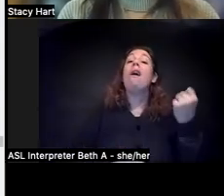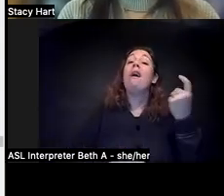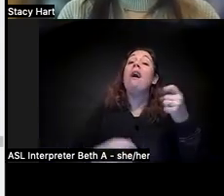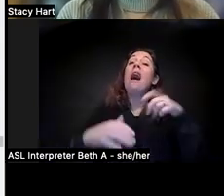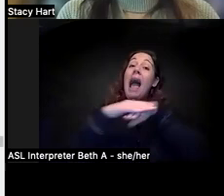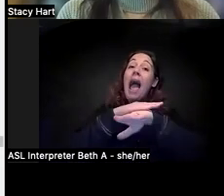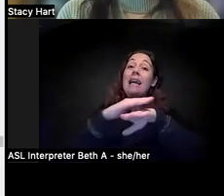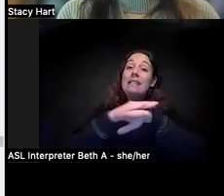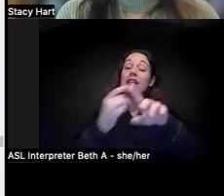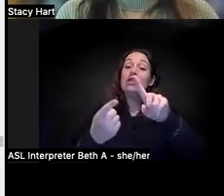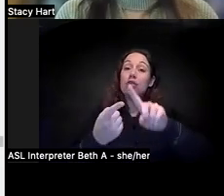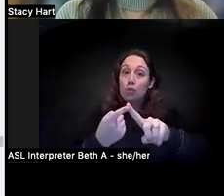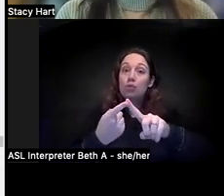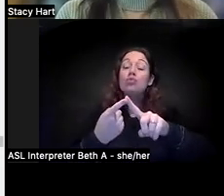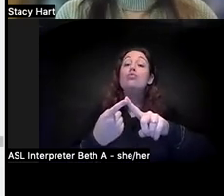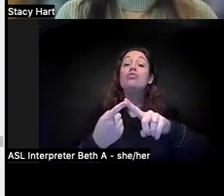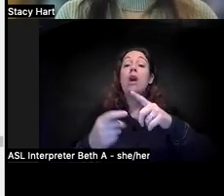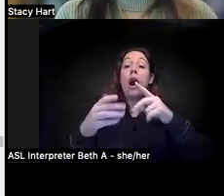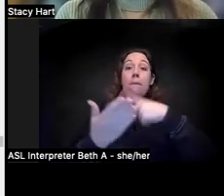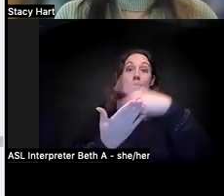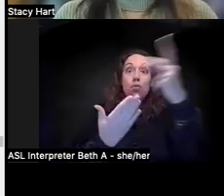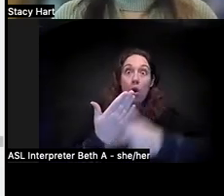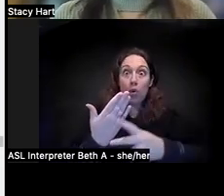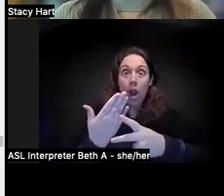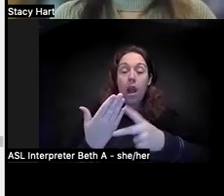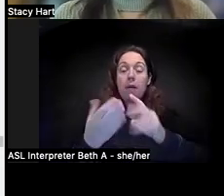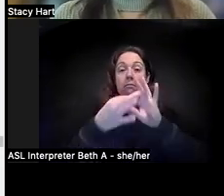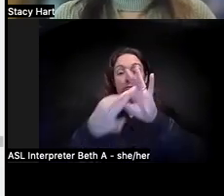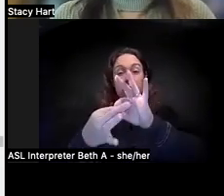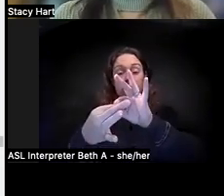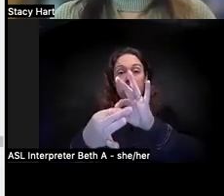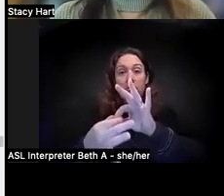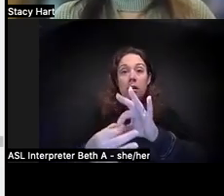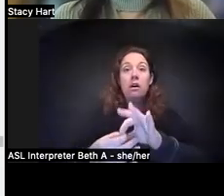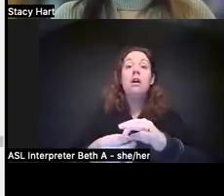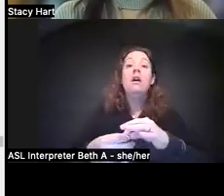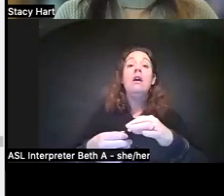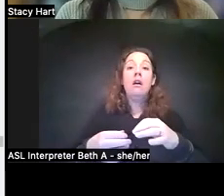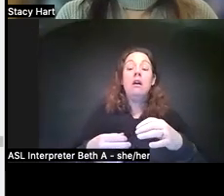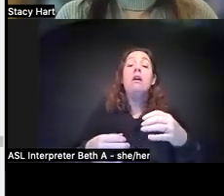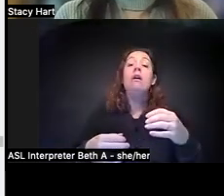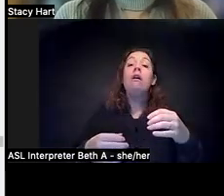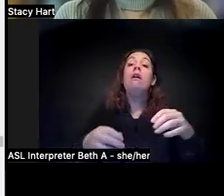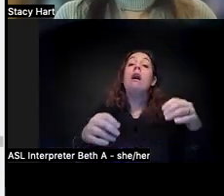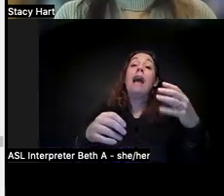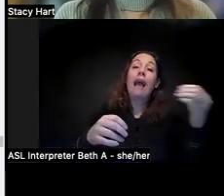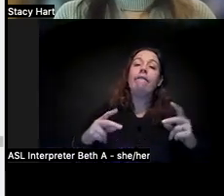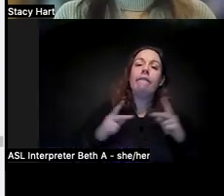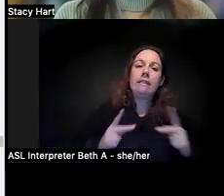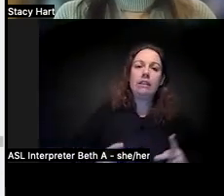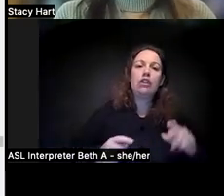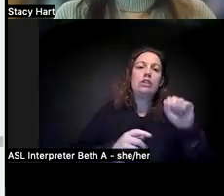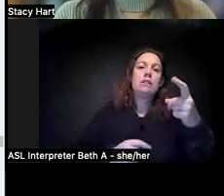tied to the program, not to the actual physical space. So that means that